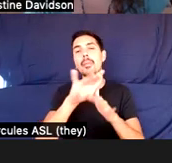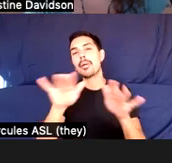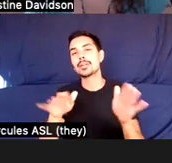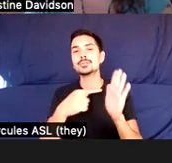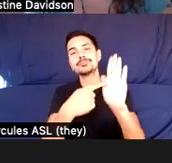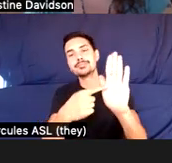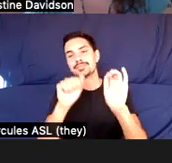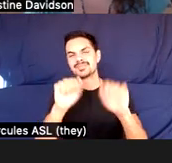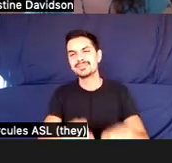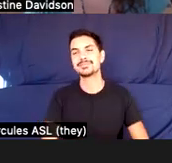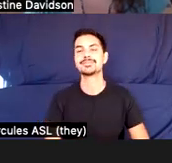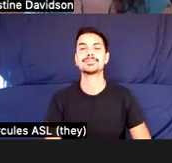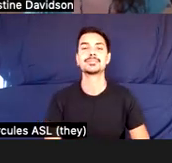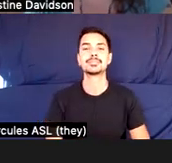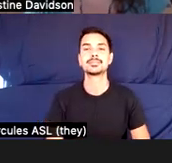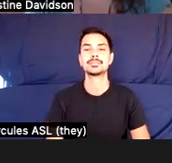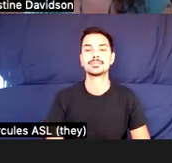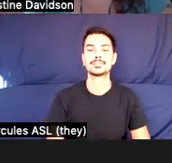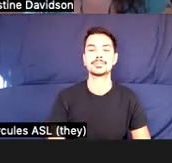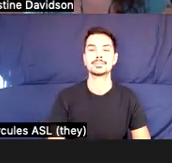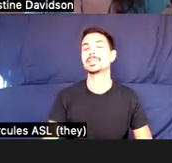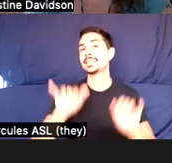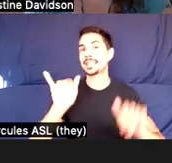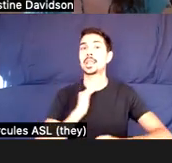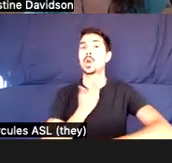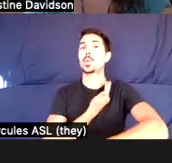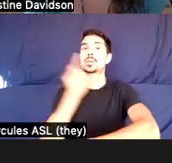day. Talked about our helpers.